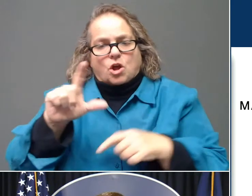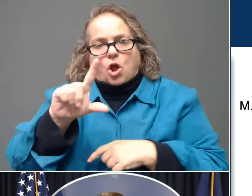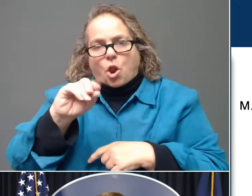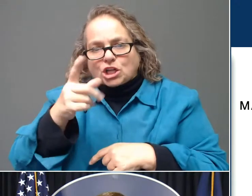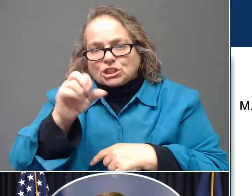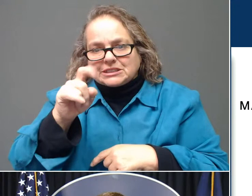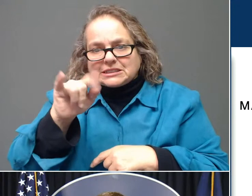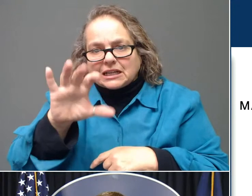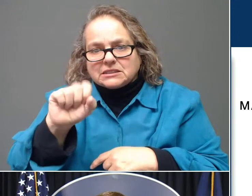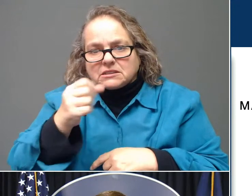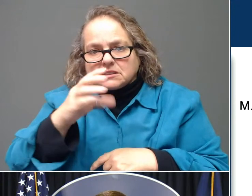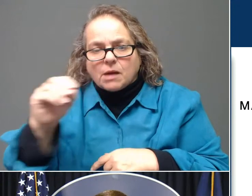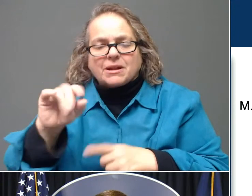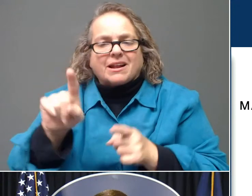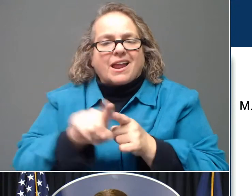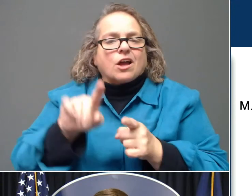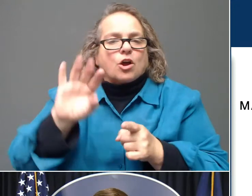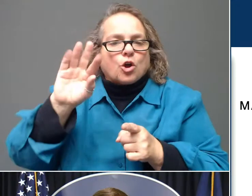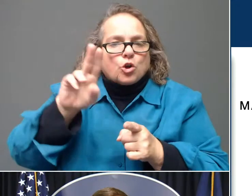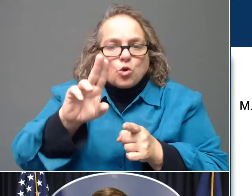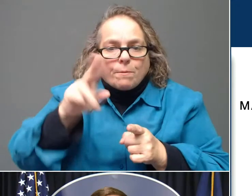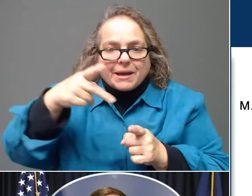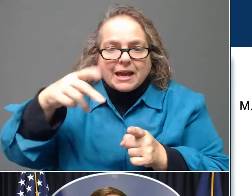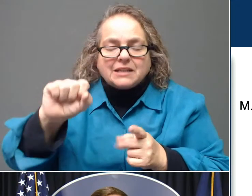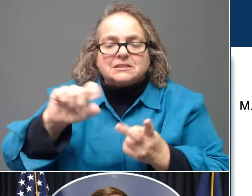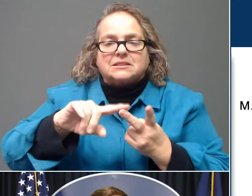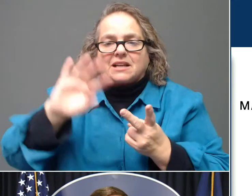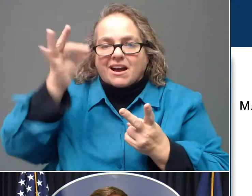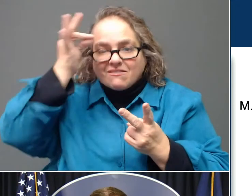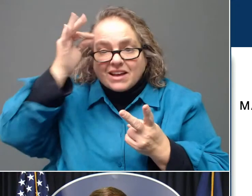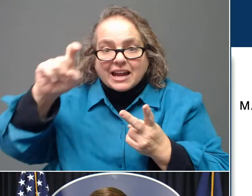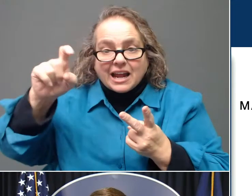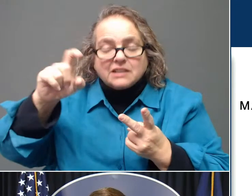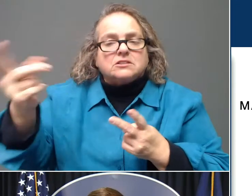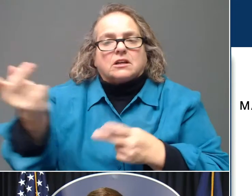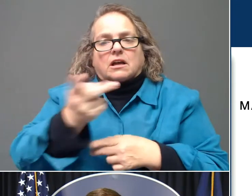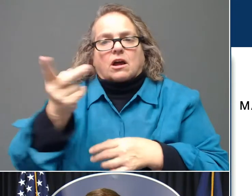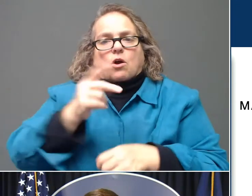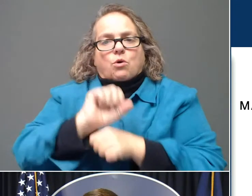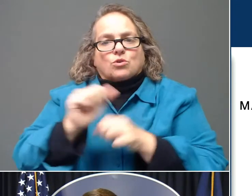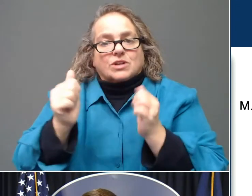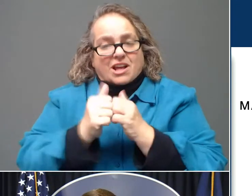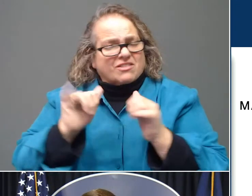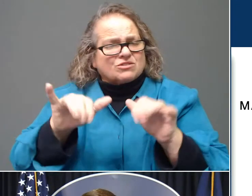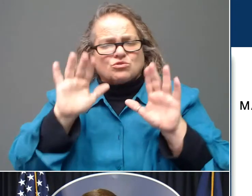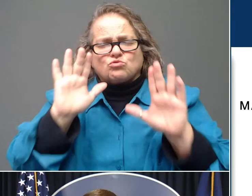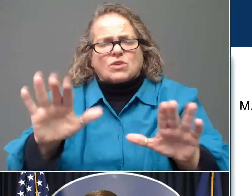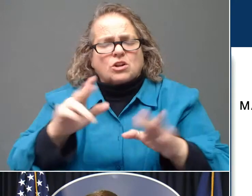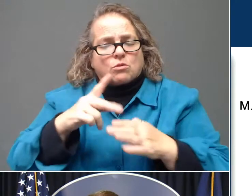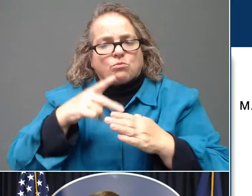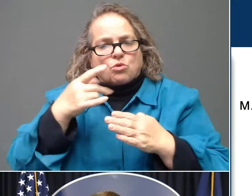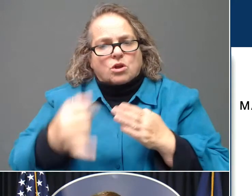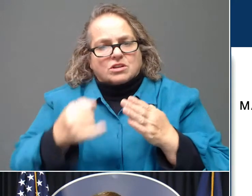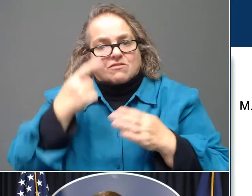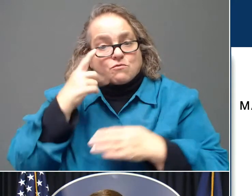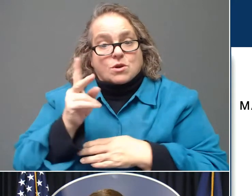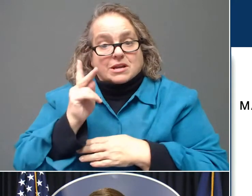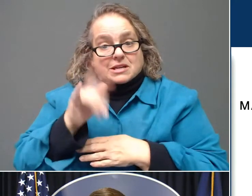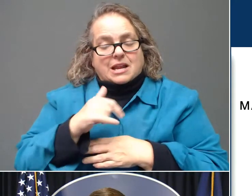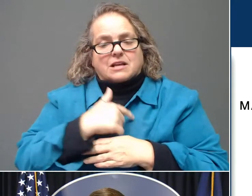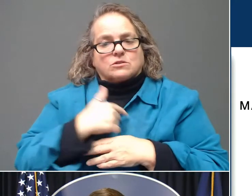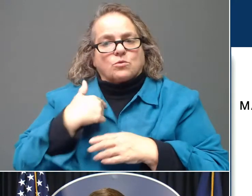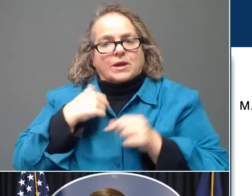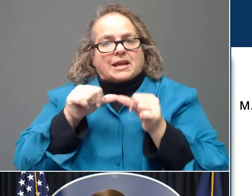Ground. That's just another reason this is a great project for Kentucky as we continue to build